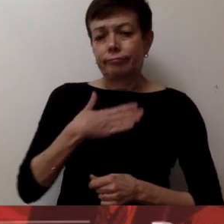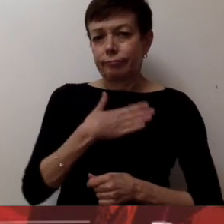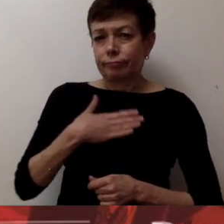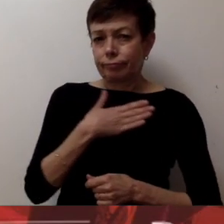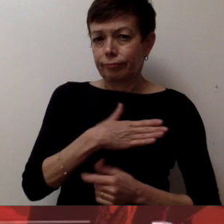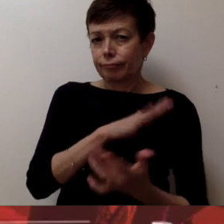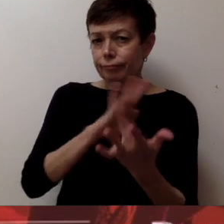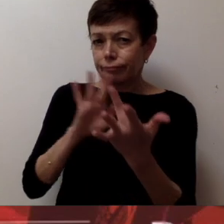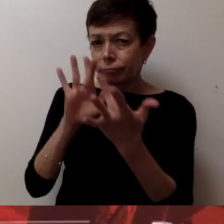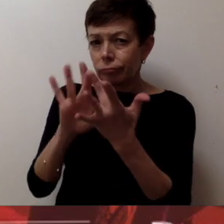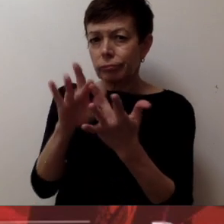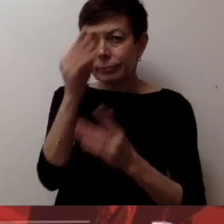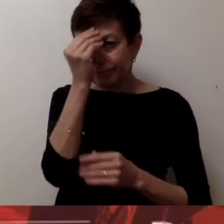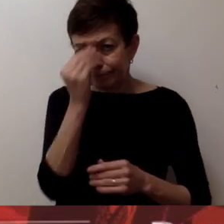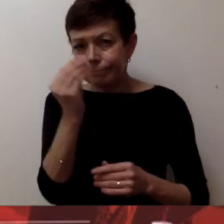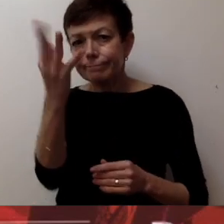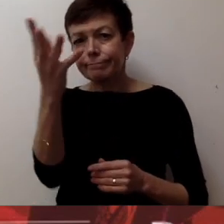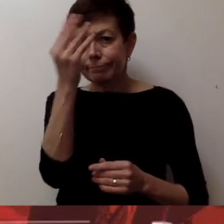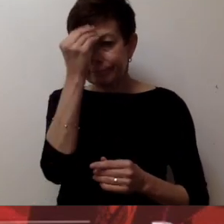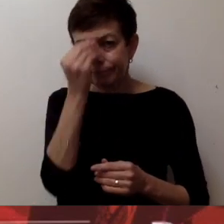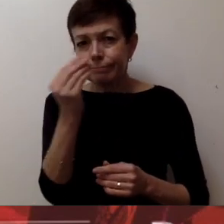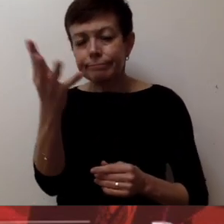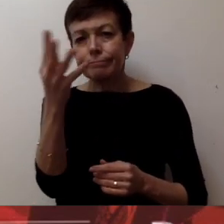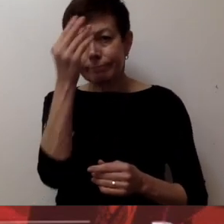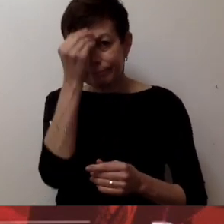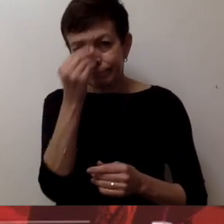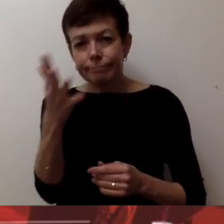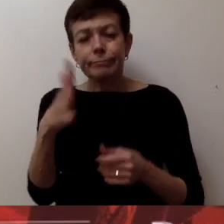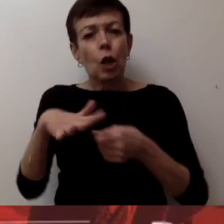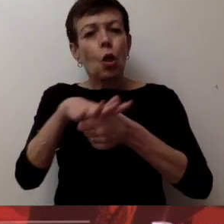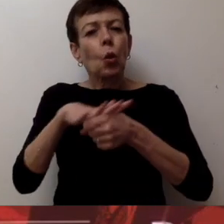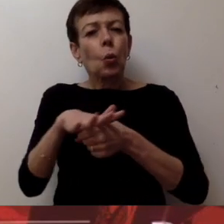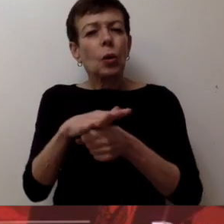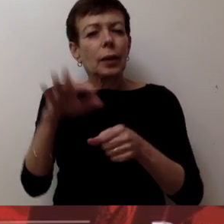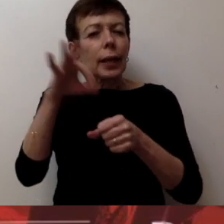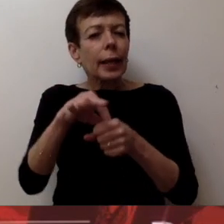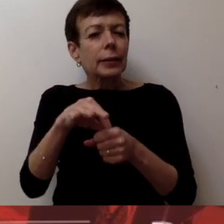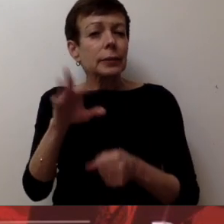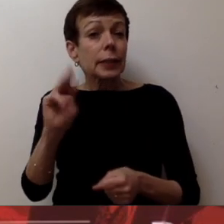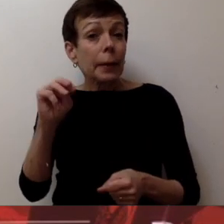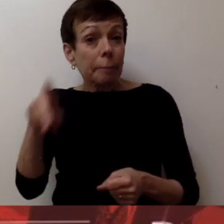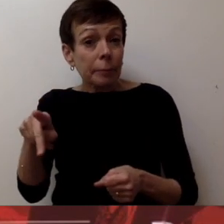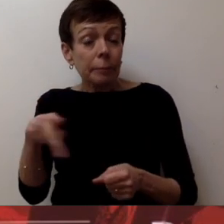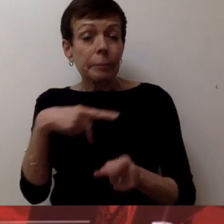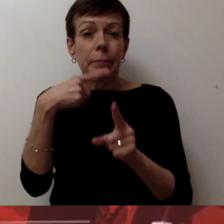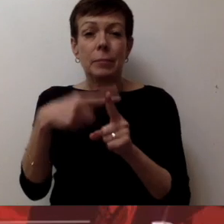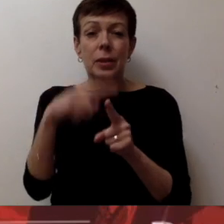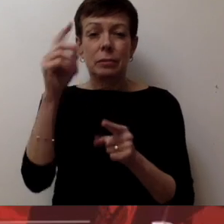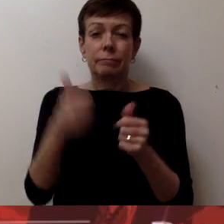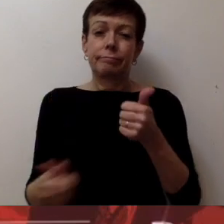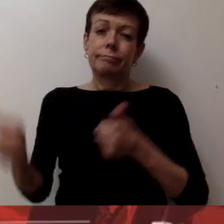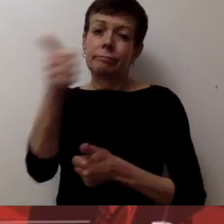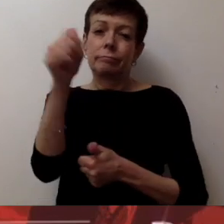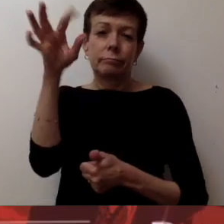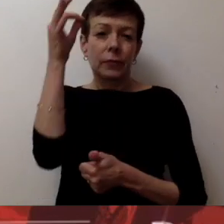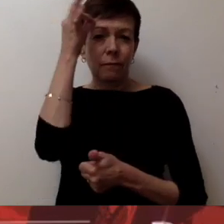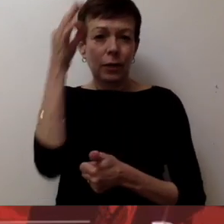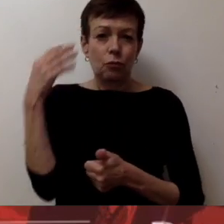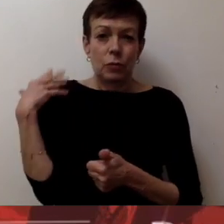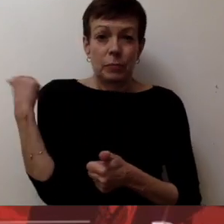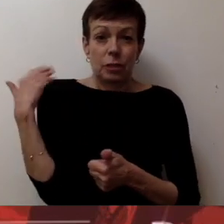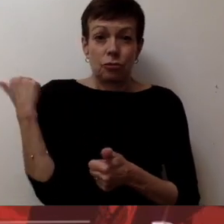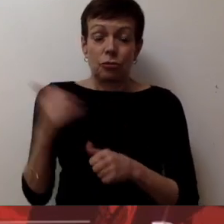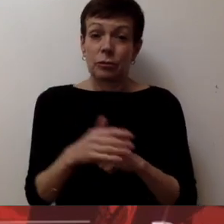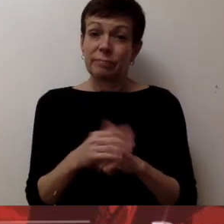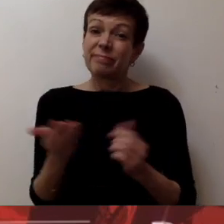your specific position on that to our local members of parliament, as well as to the federal minister. Again, the